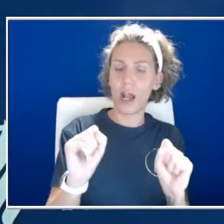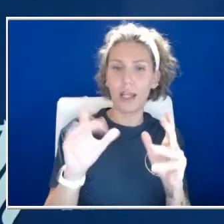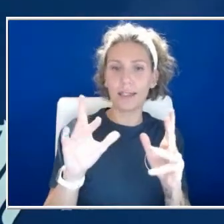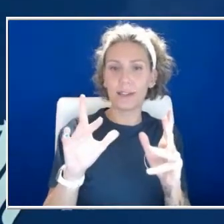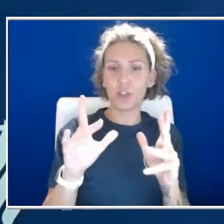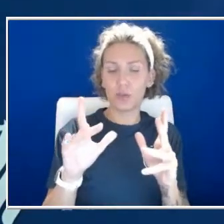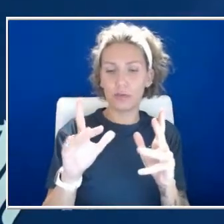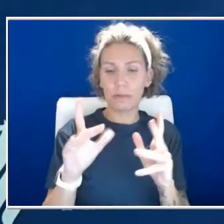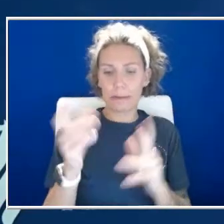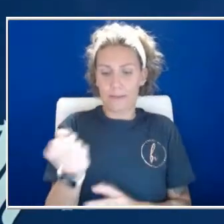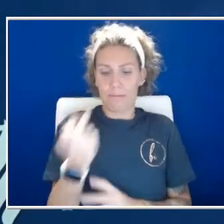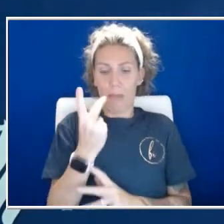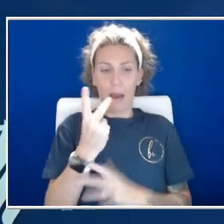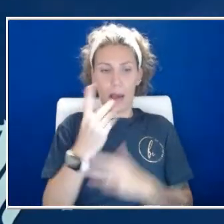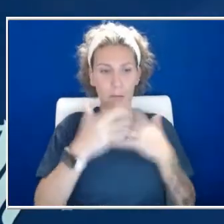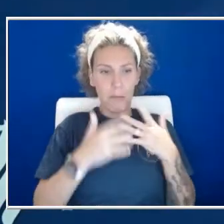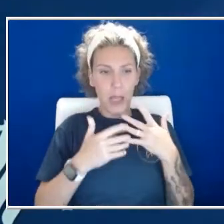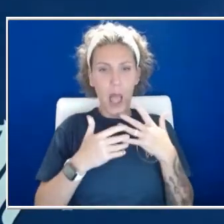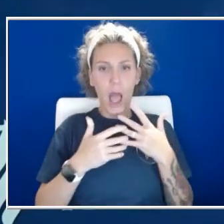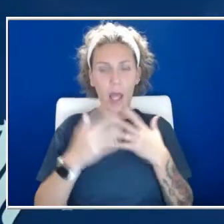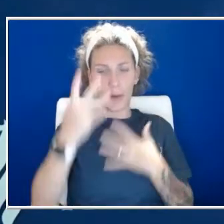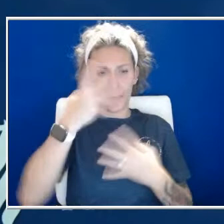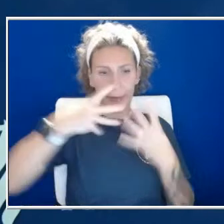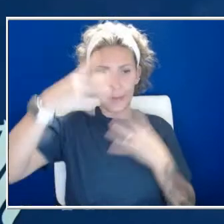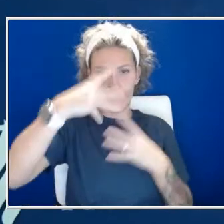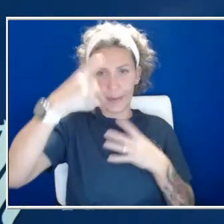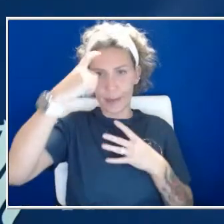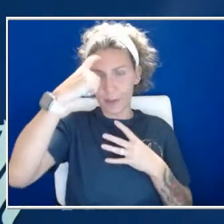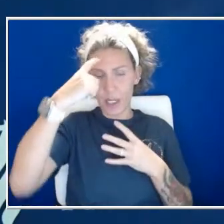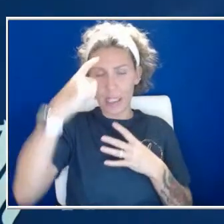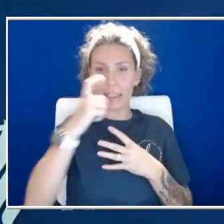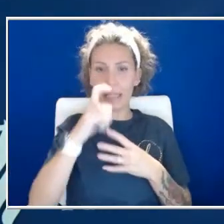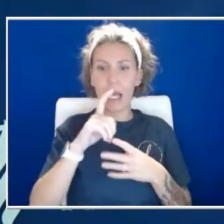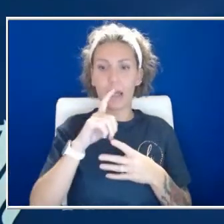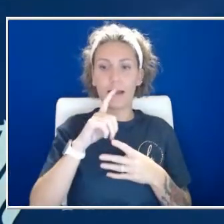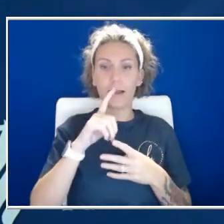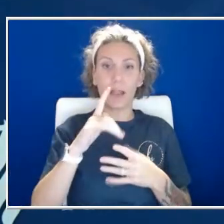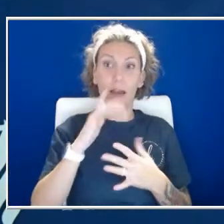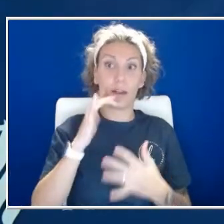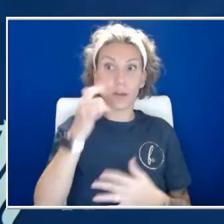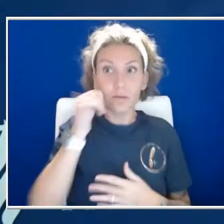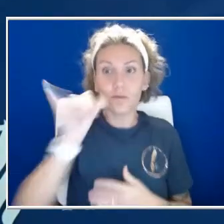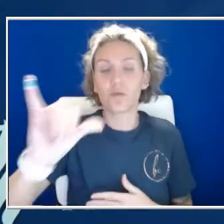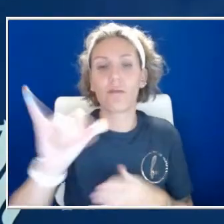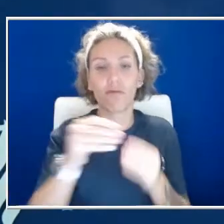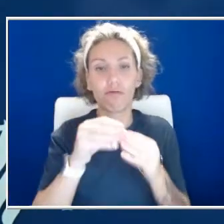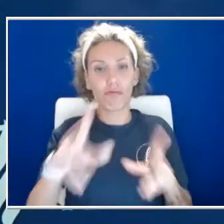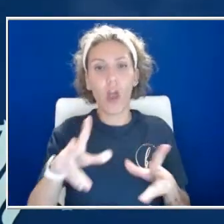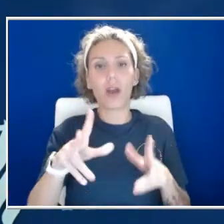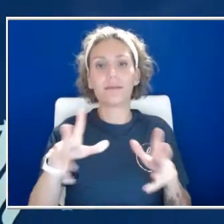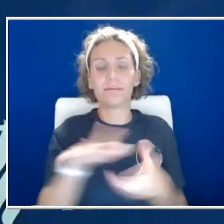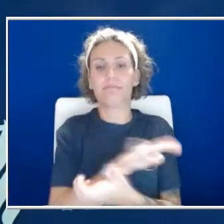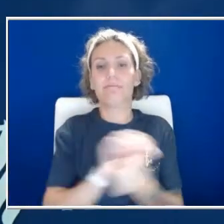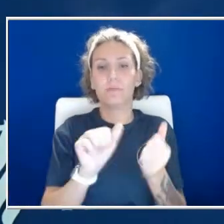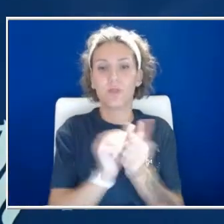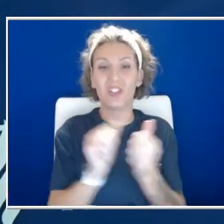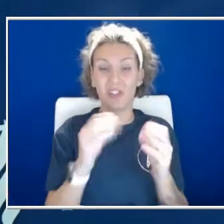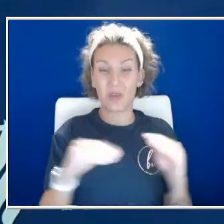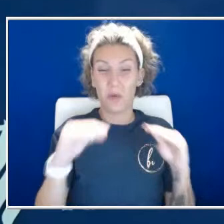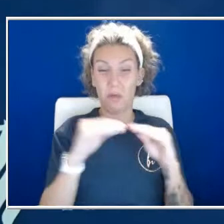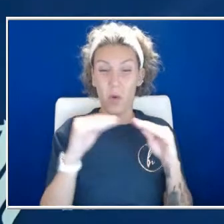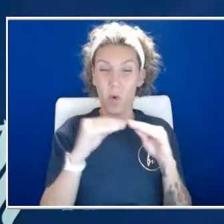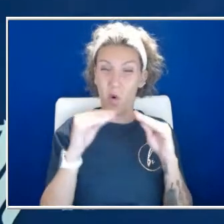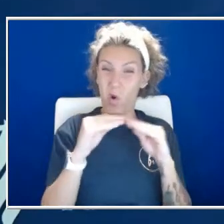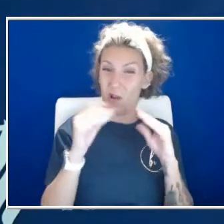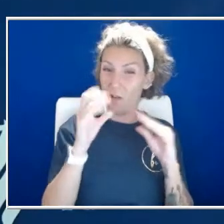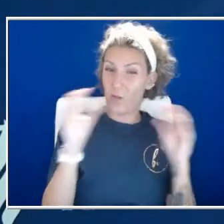yet permanently lost its viability. So the longer that the brain is without oxygen, the more likely that it is that those cells